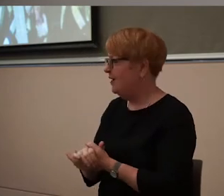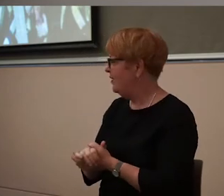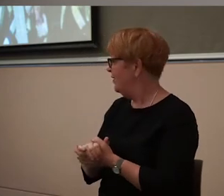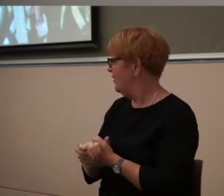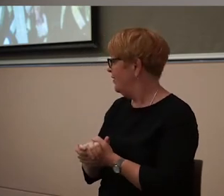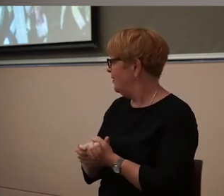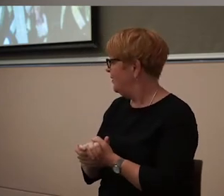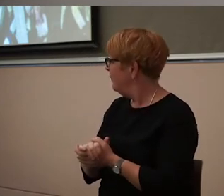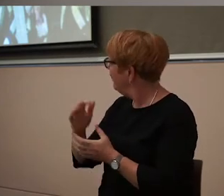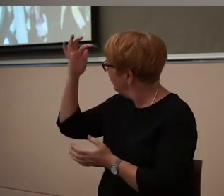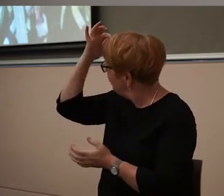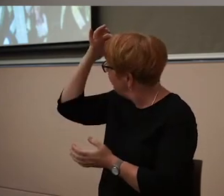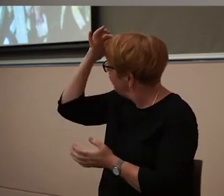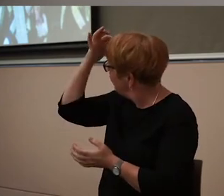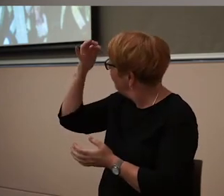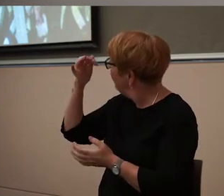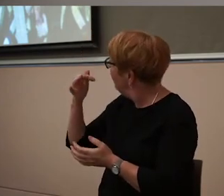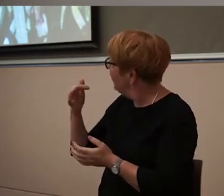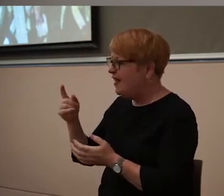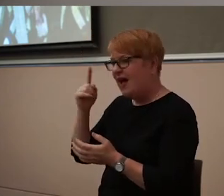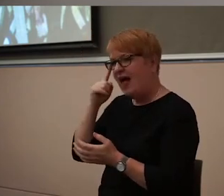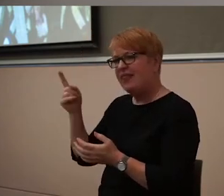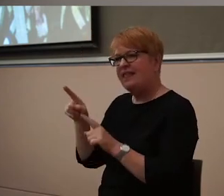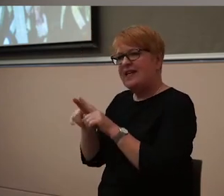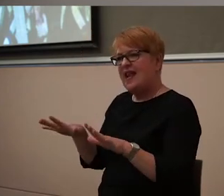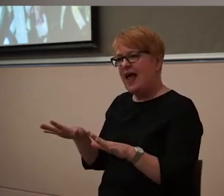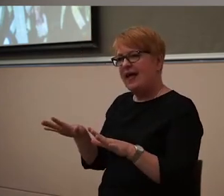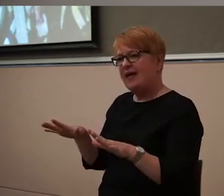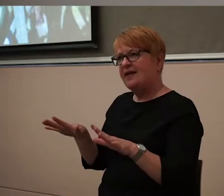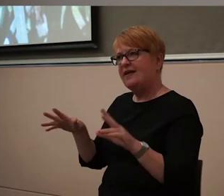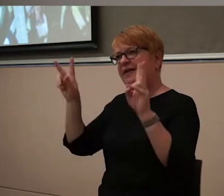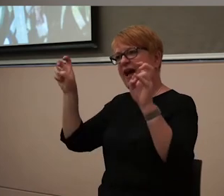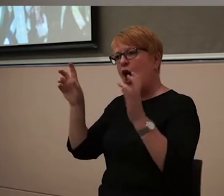there. I mean, I think we should just continue, because now, like,